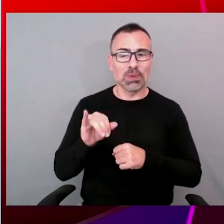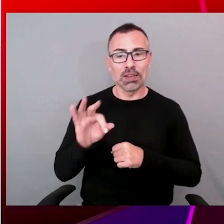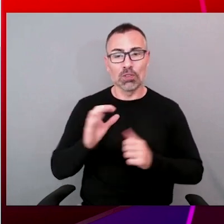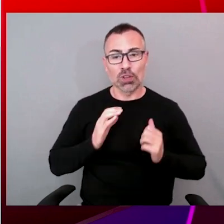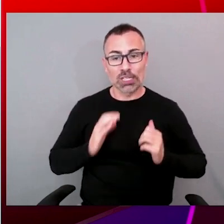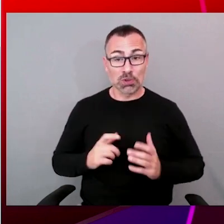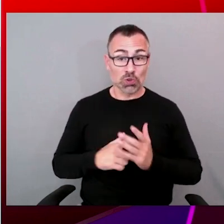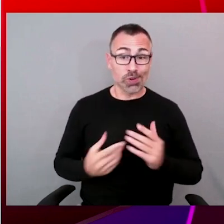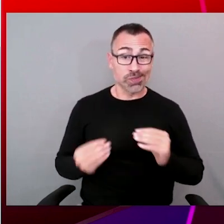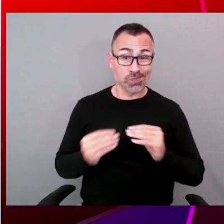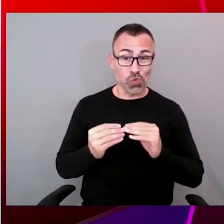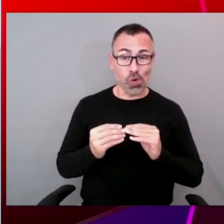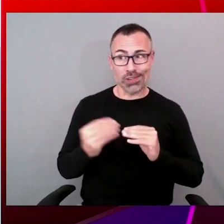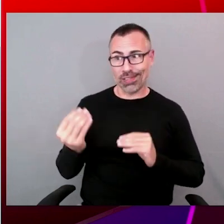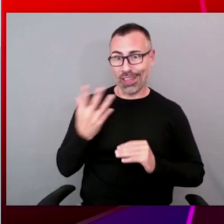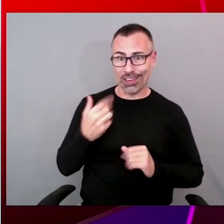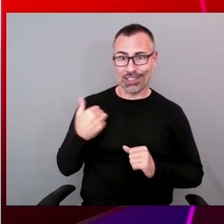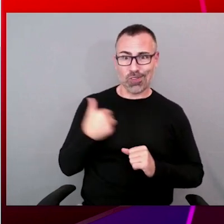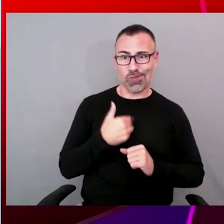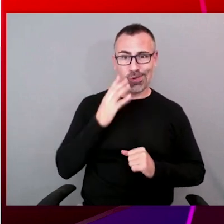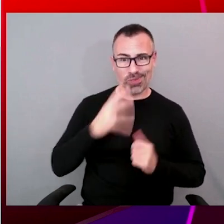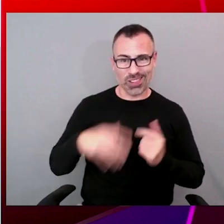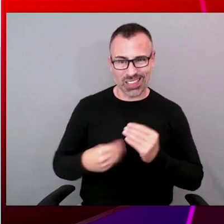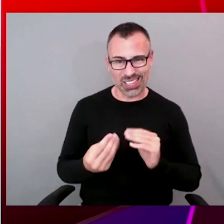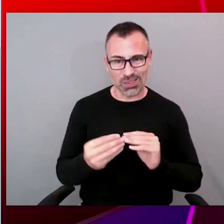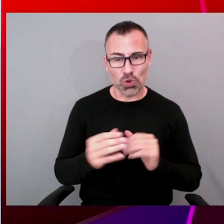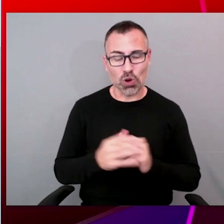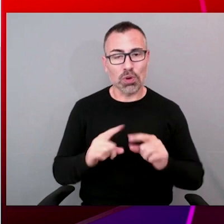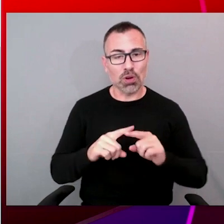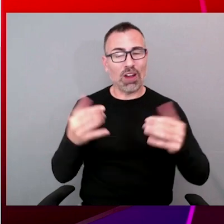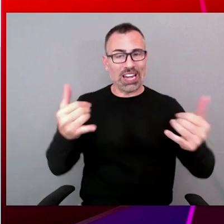more, just let us know. We can make it more. But it's currently at 10.